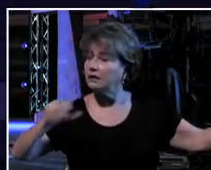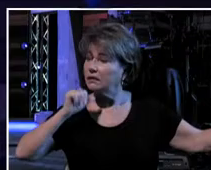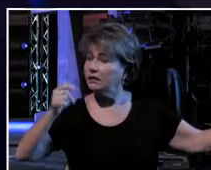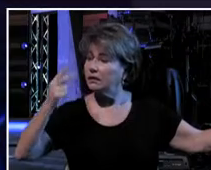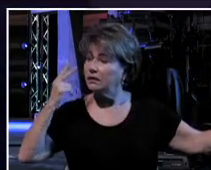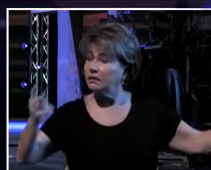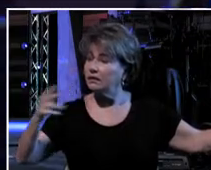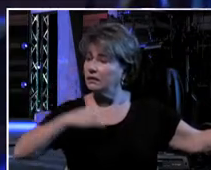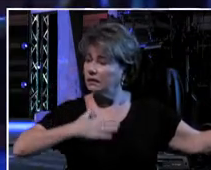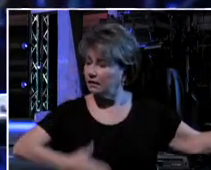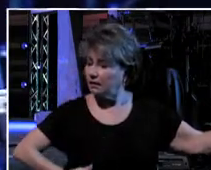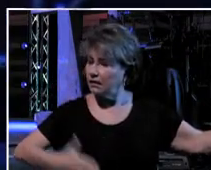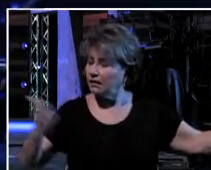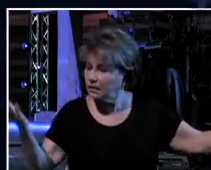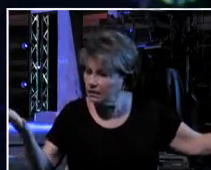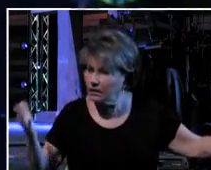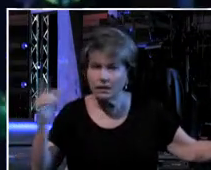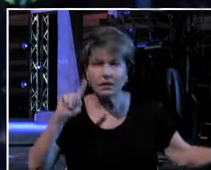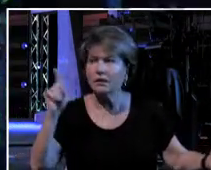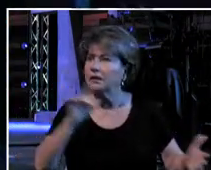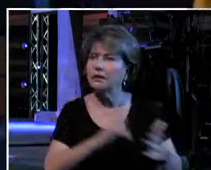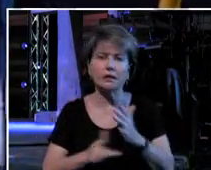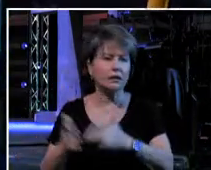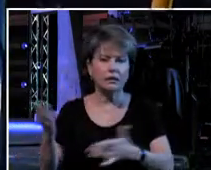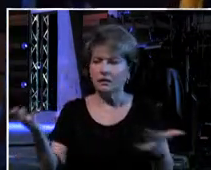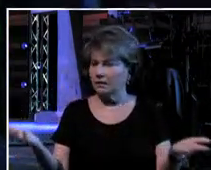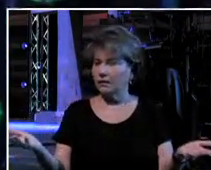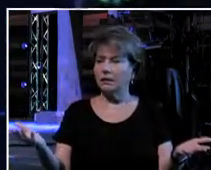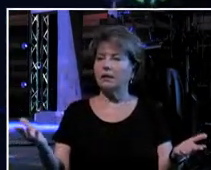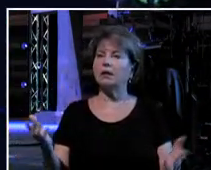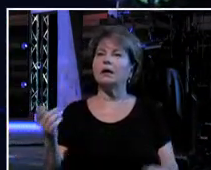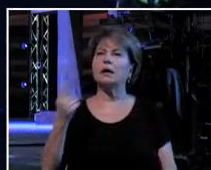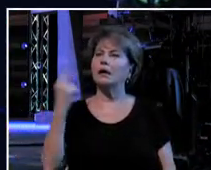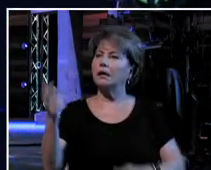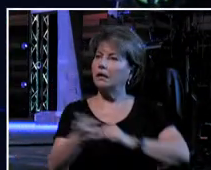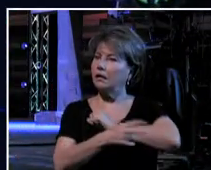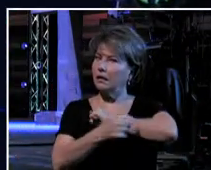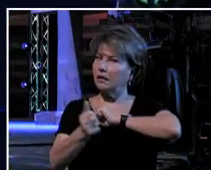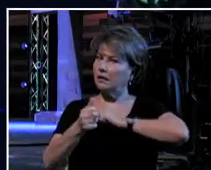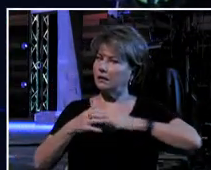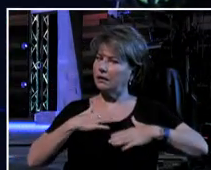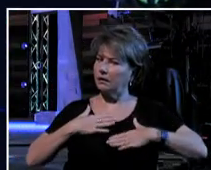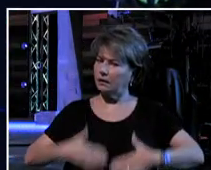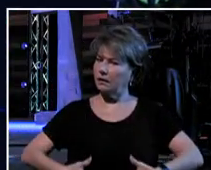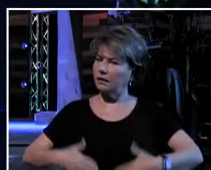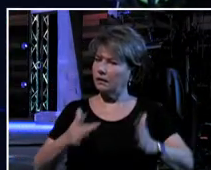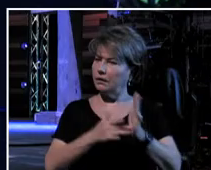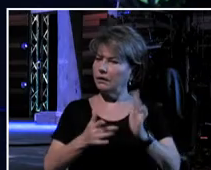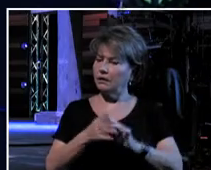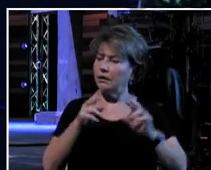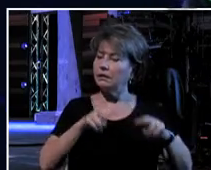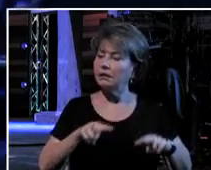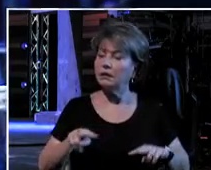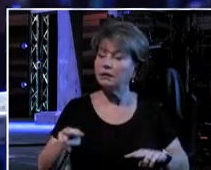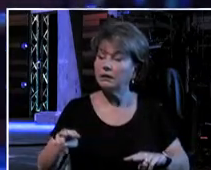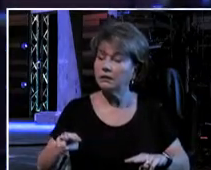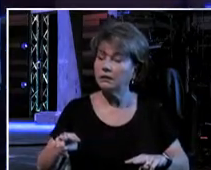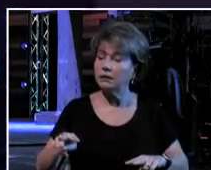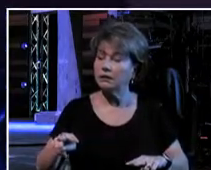the first things she makes is probably the first conclusion I would make. Someone stole the body. She looked in. It says here